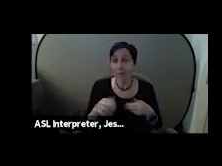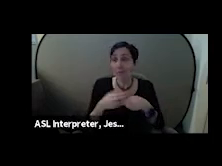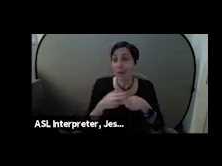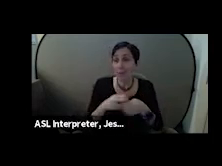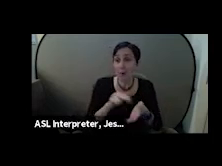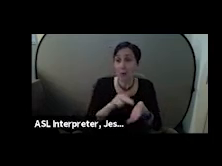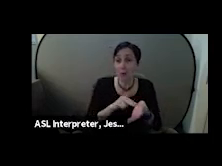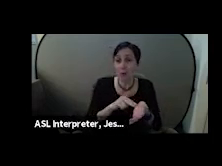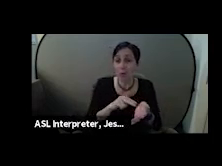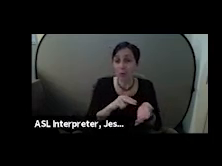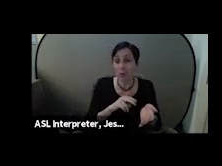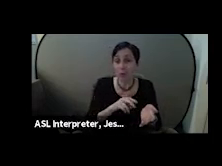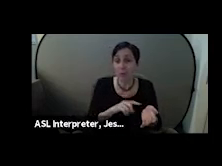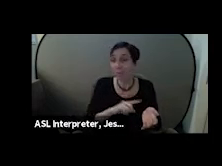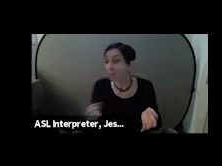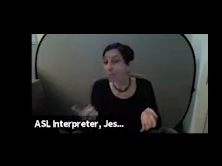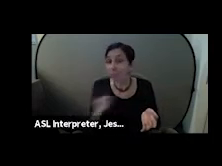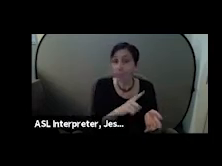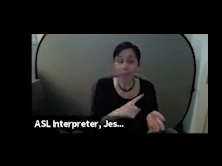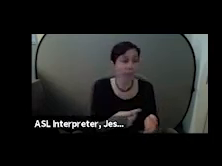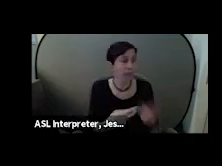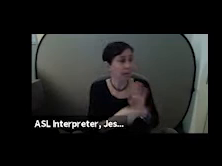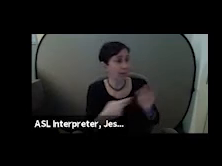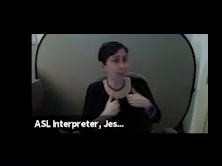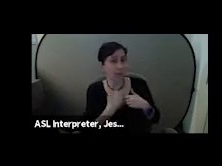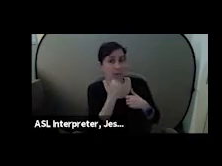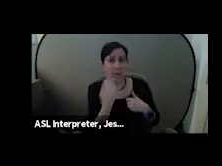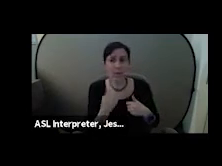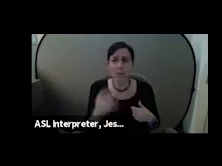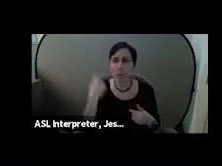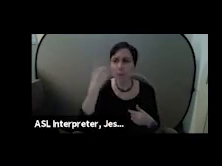Lee, I see you with a shocked look on your face. Would you like to comment?